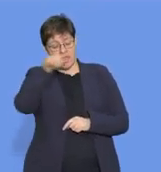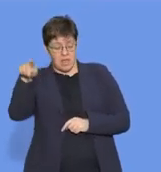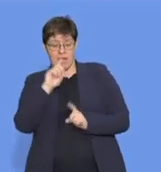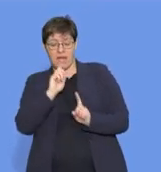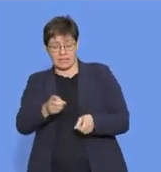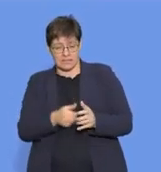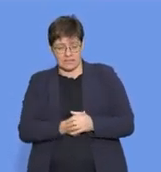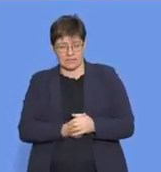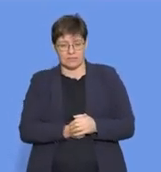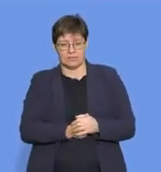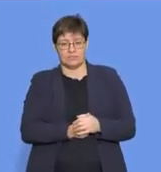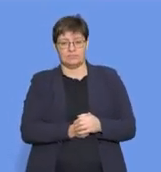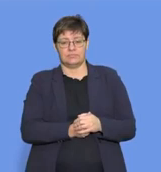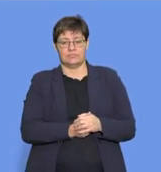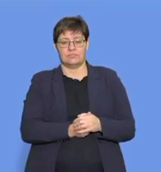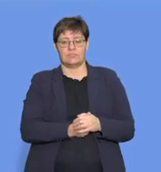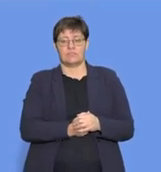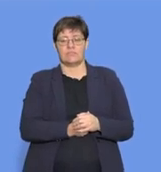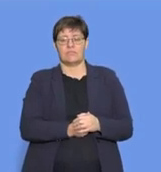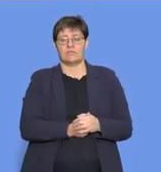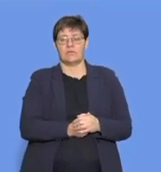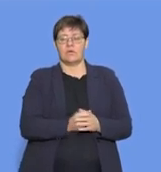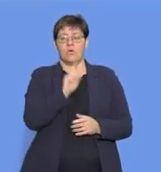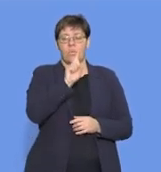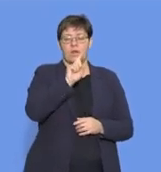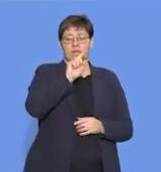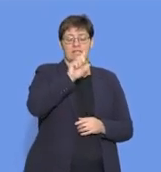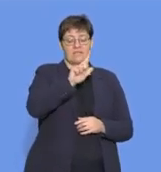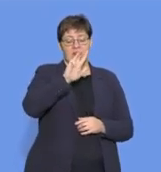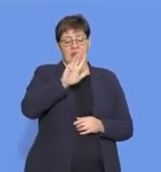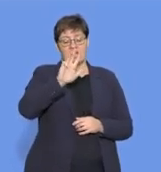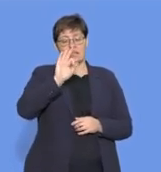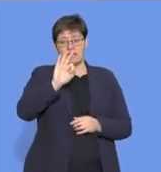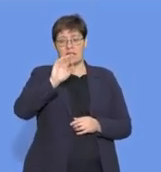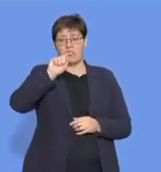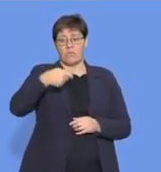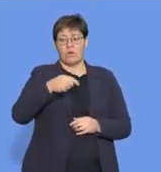our answer. So square root of our last answer. And we're going to end up with